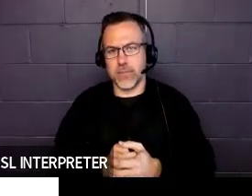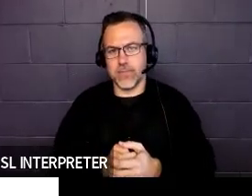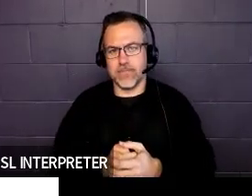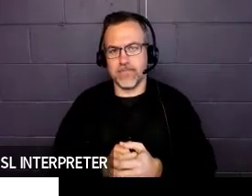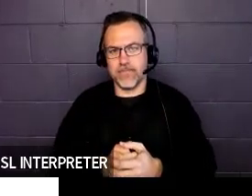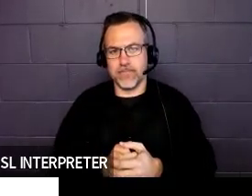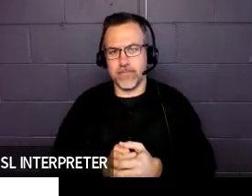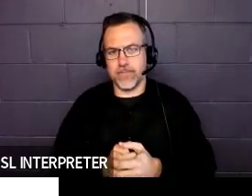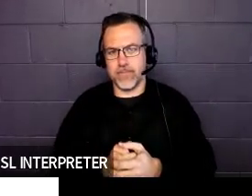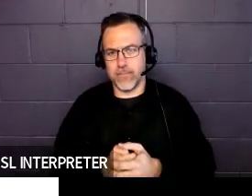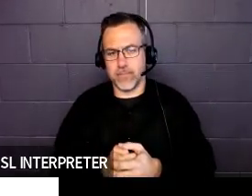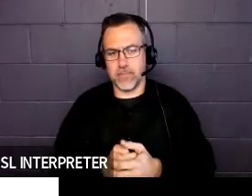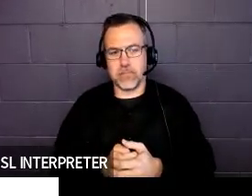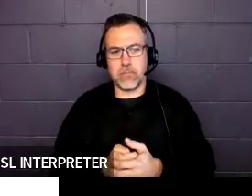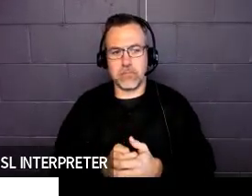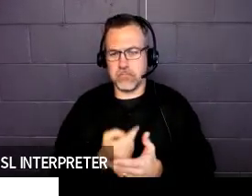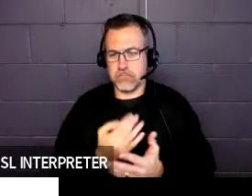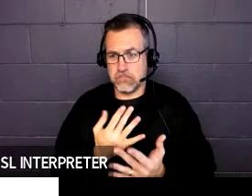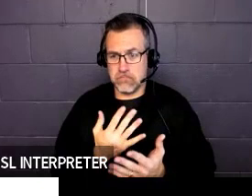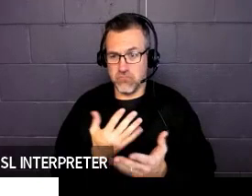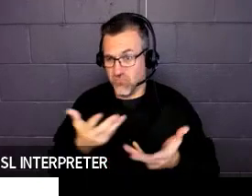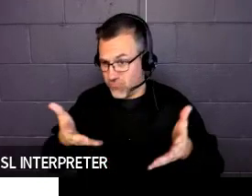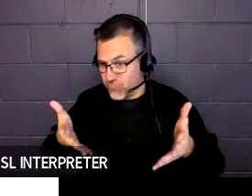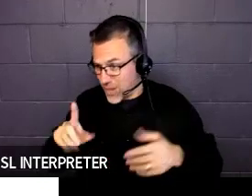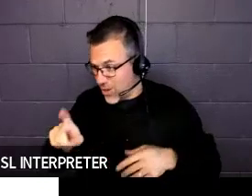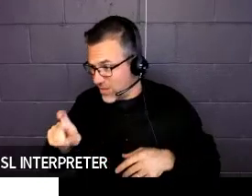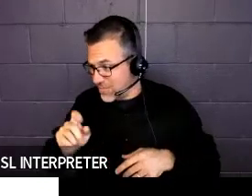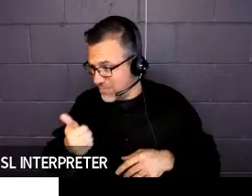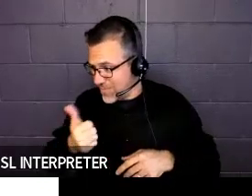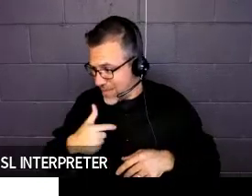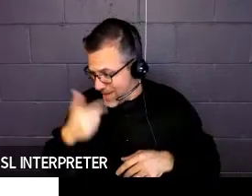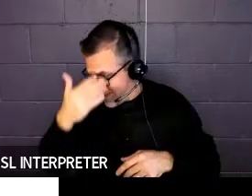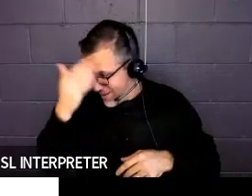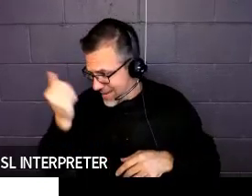And tell me if I'm forgetting something. And there's,